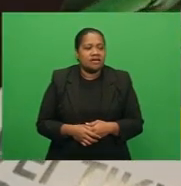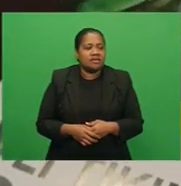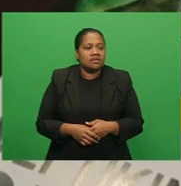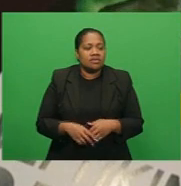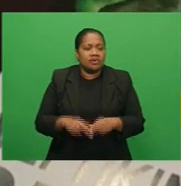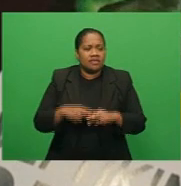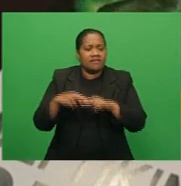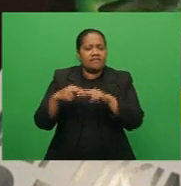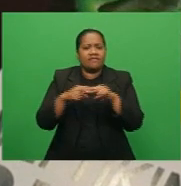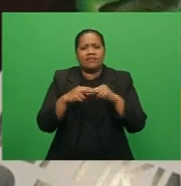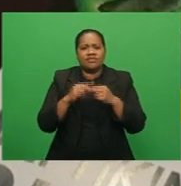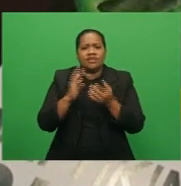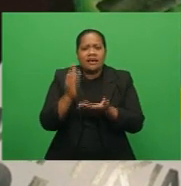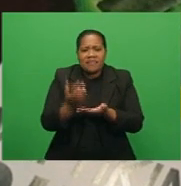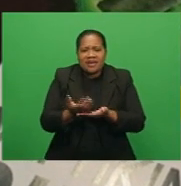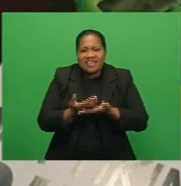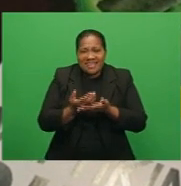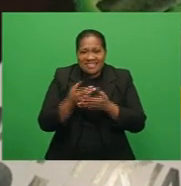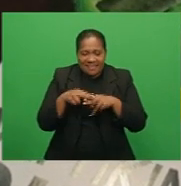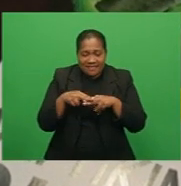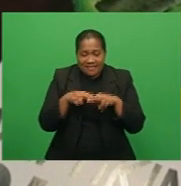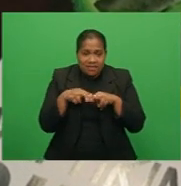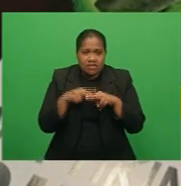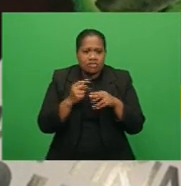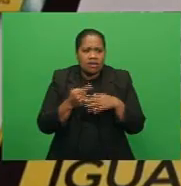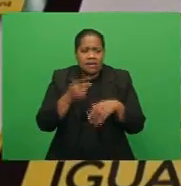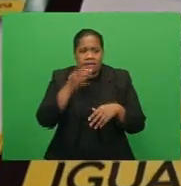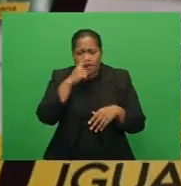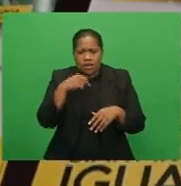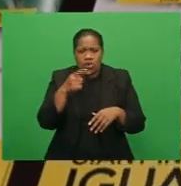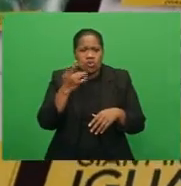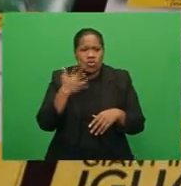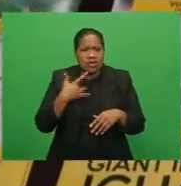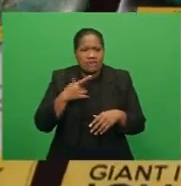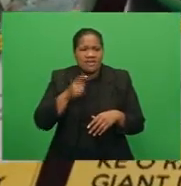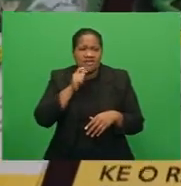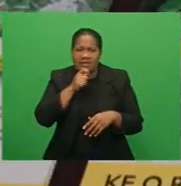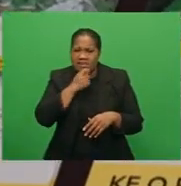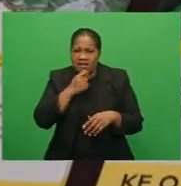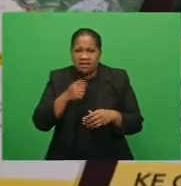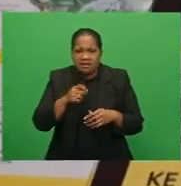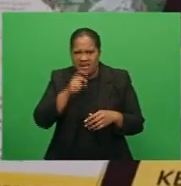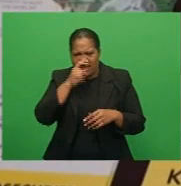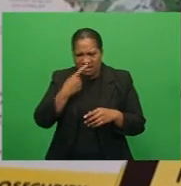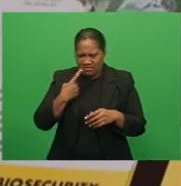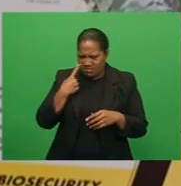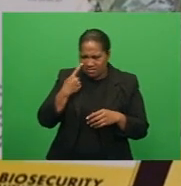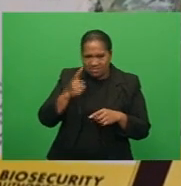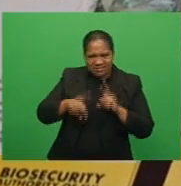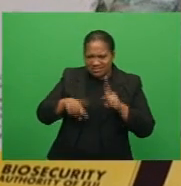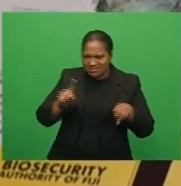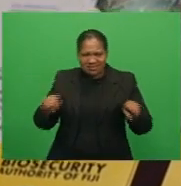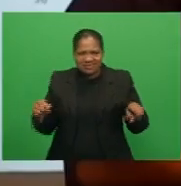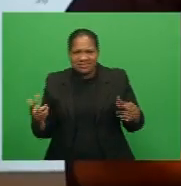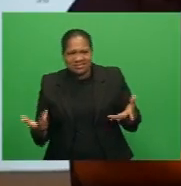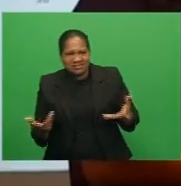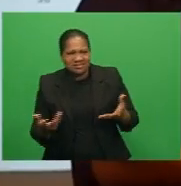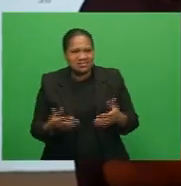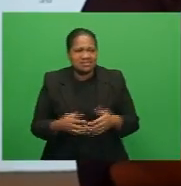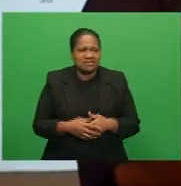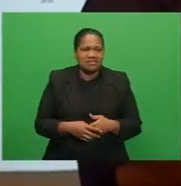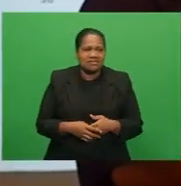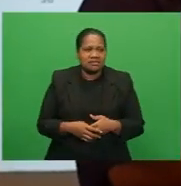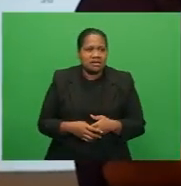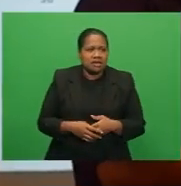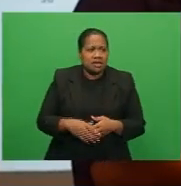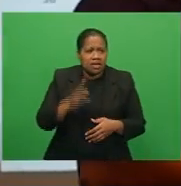Marangeti indicates that people living in Taveuni can differentiate between the invasive iguana and our native crested iguana. They saw it